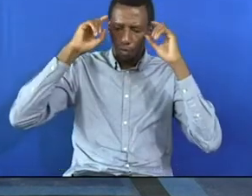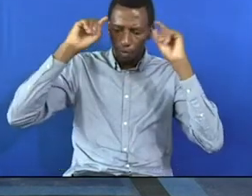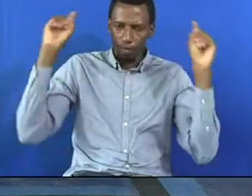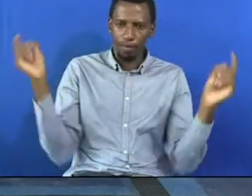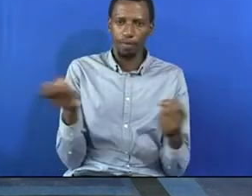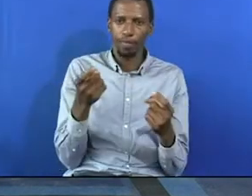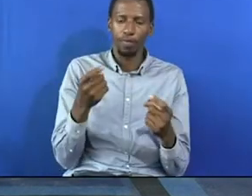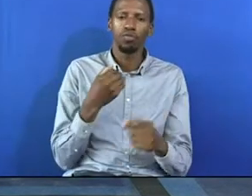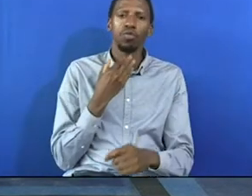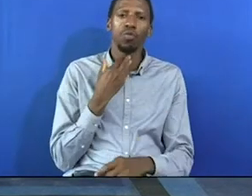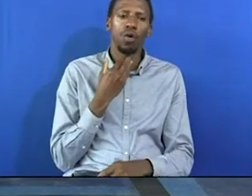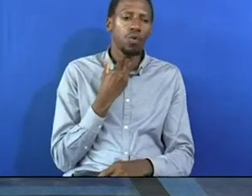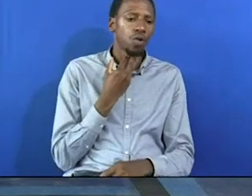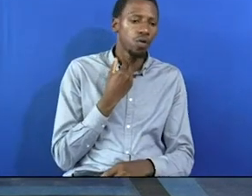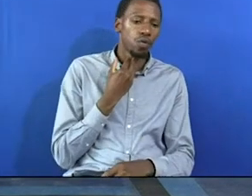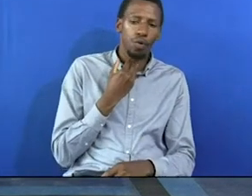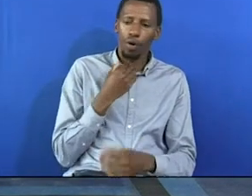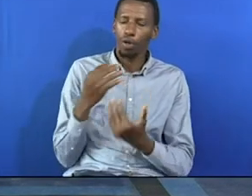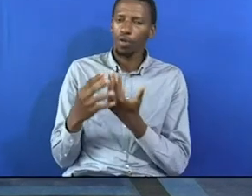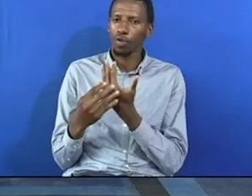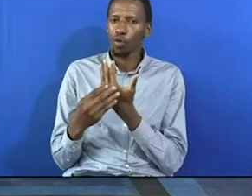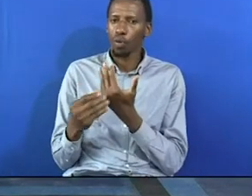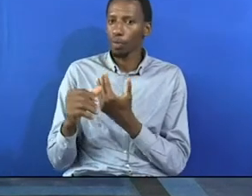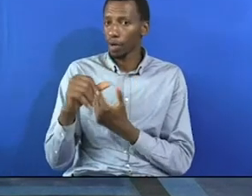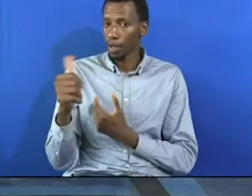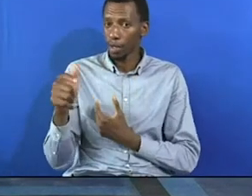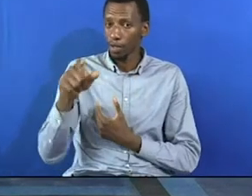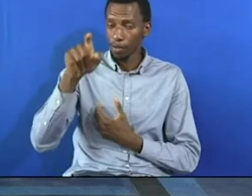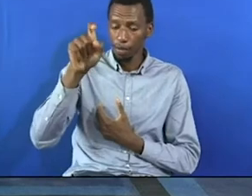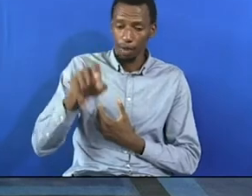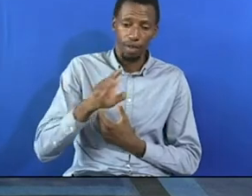to imitate others, you must be gifted.